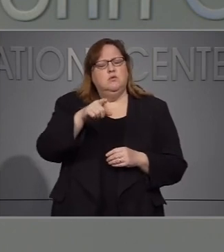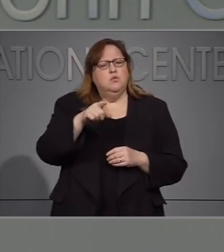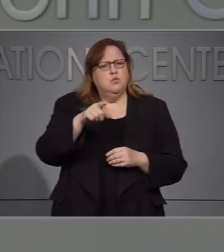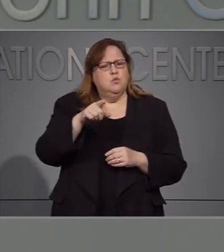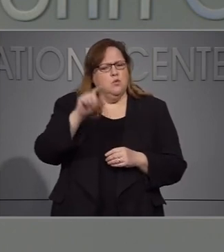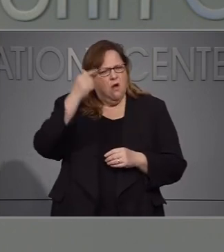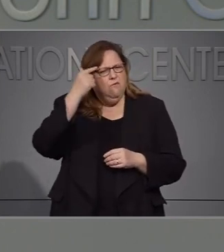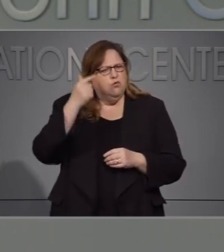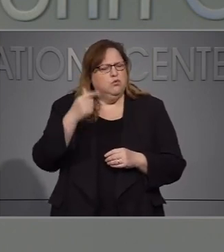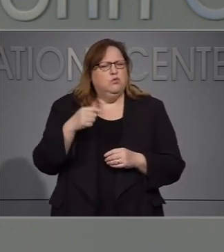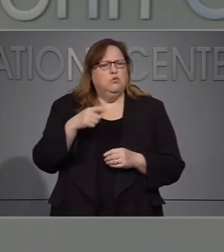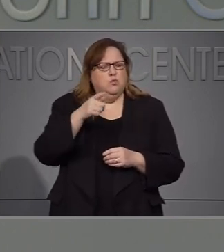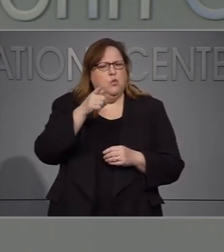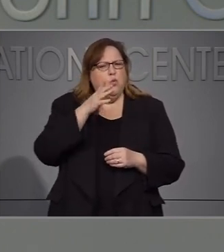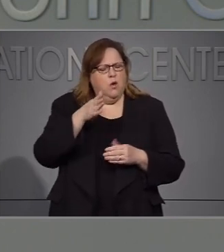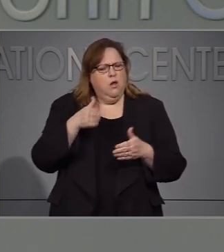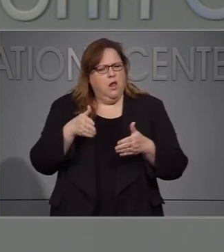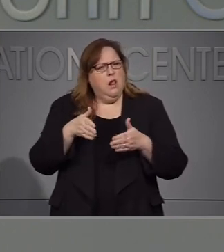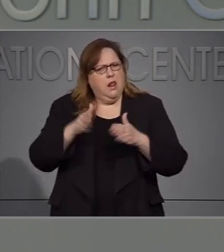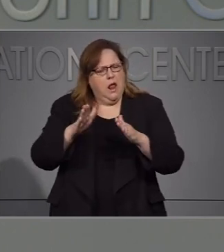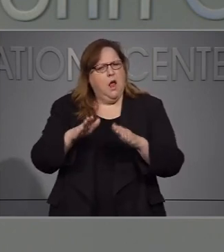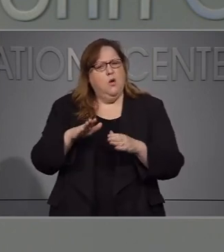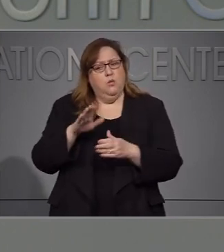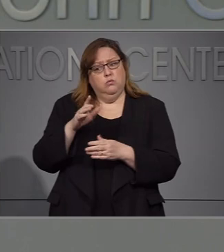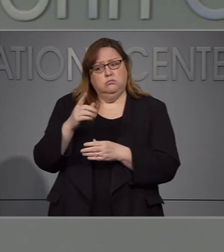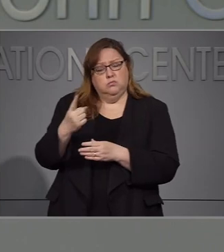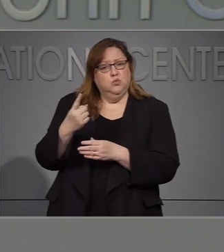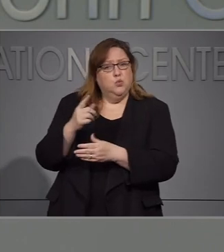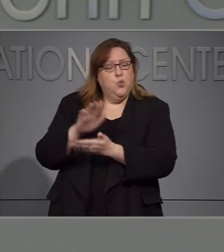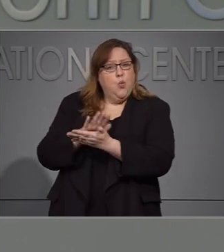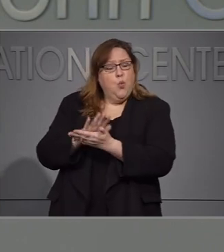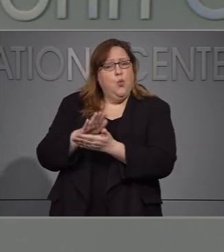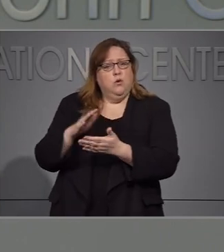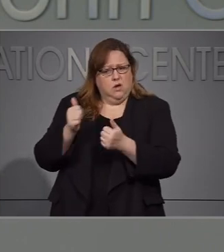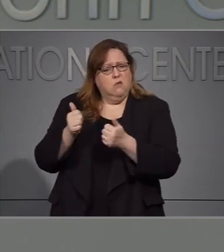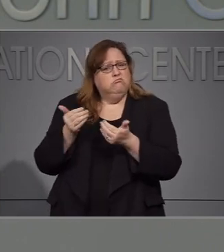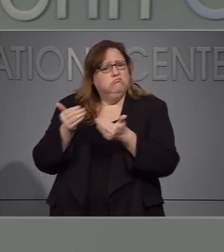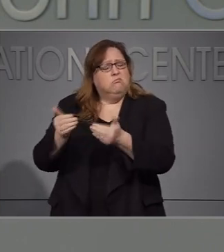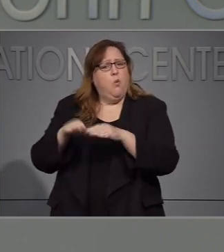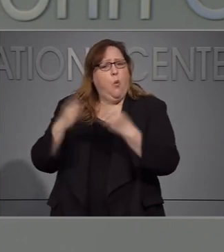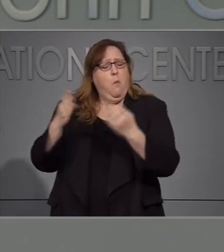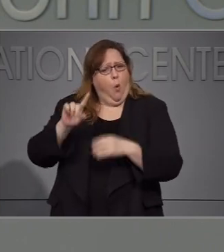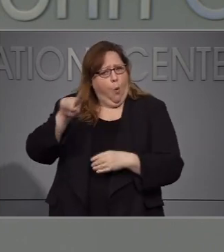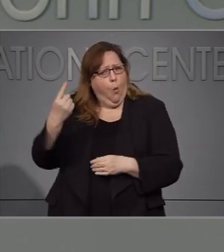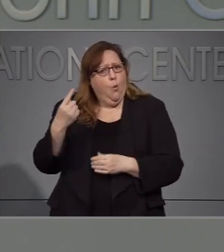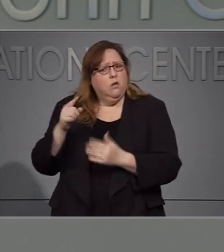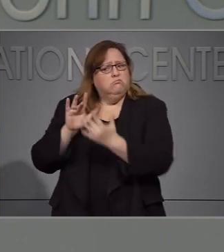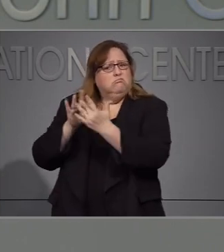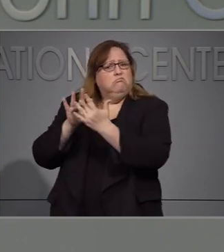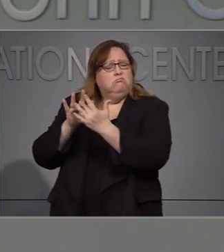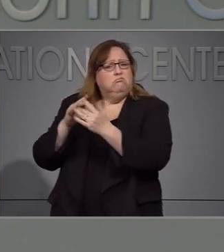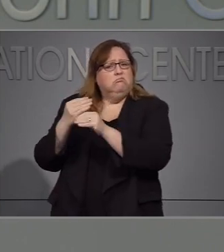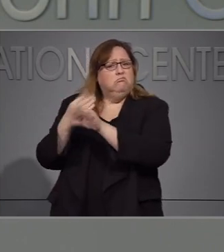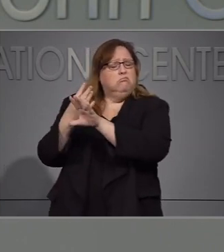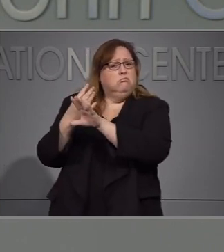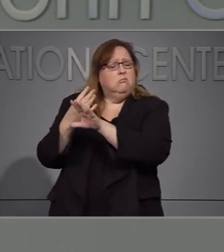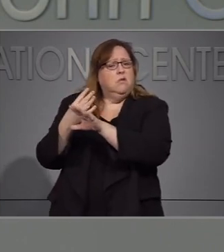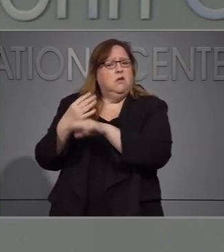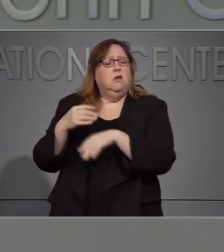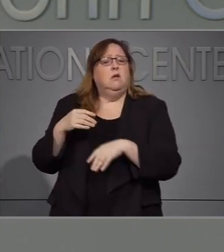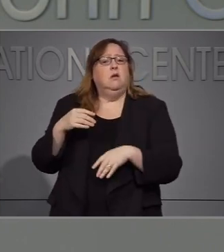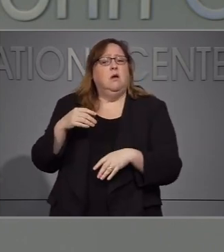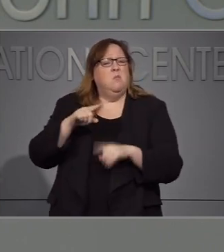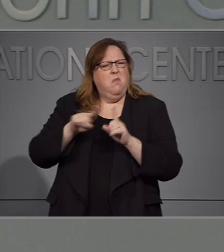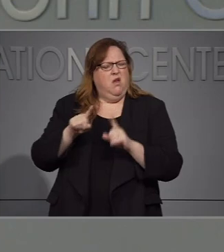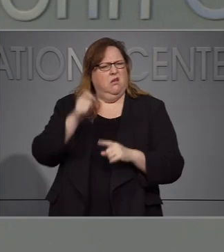so, doesn't that run contrary to the recently passed state law that says the first week of instruction must be in person?